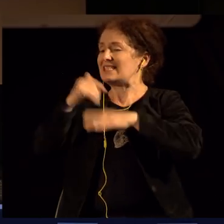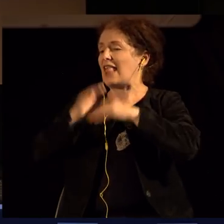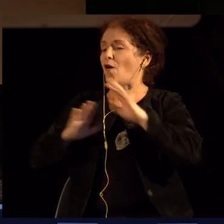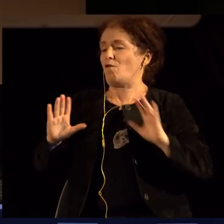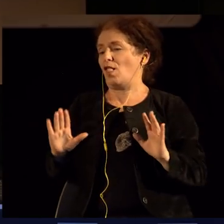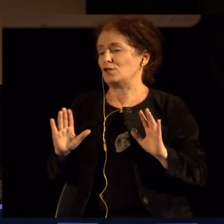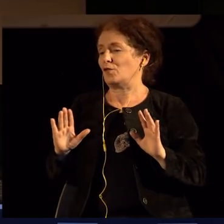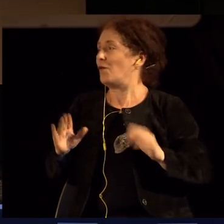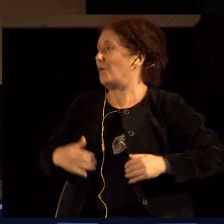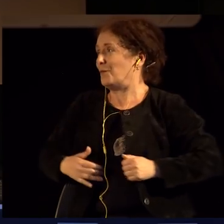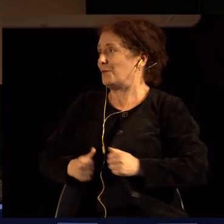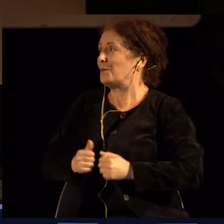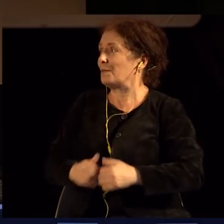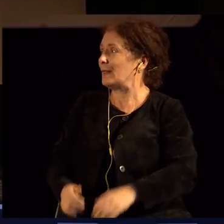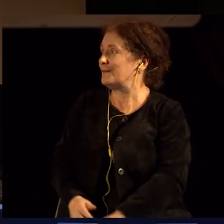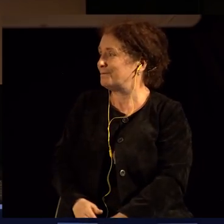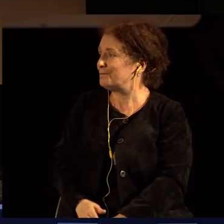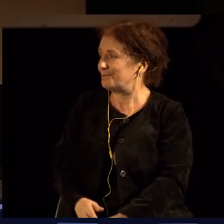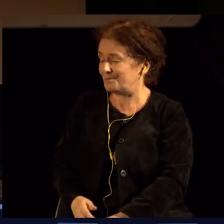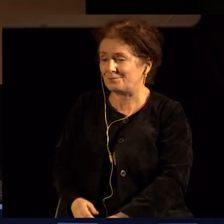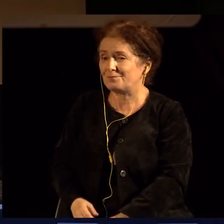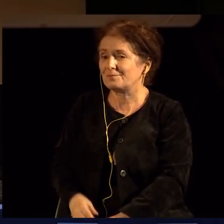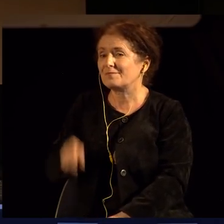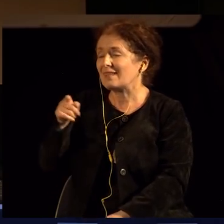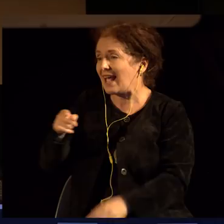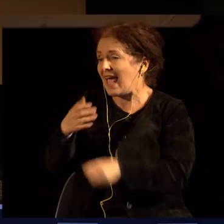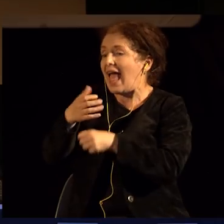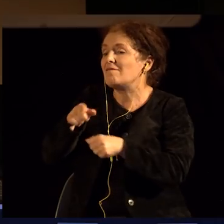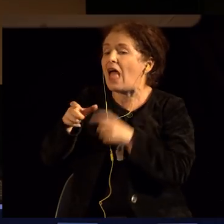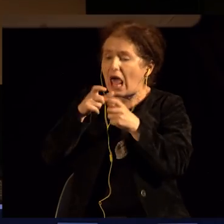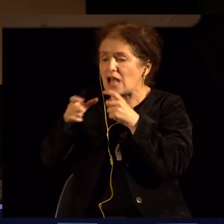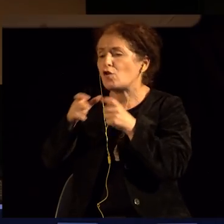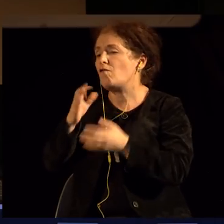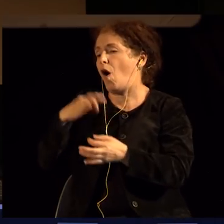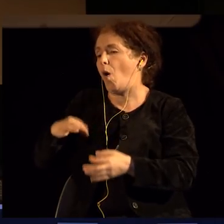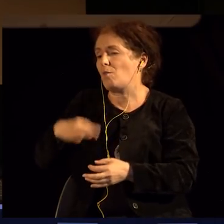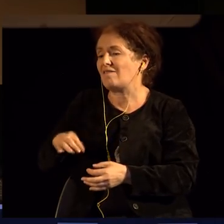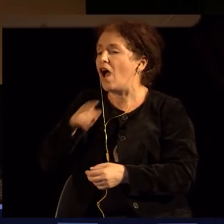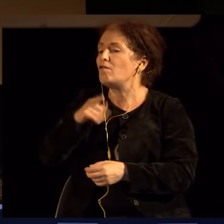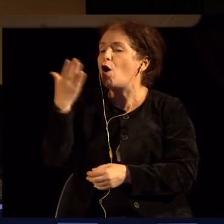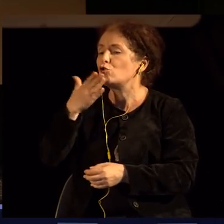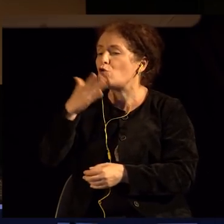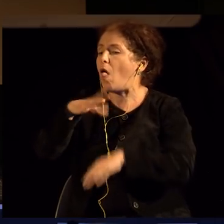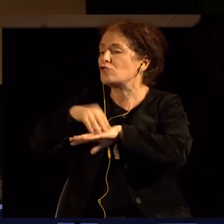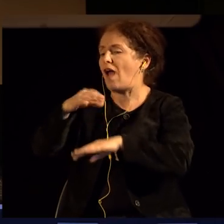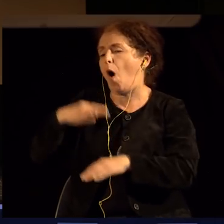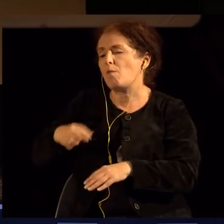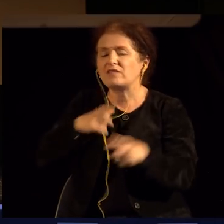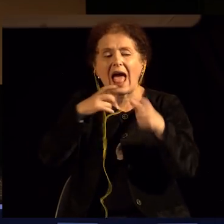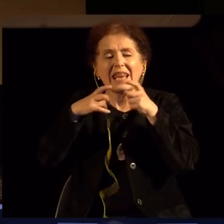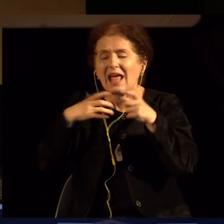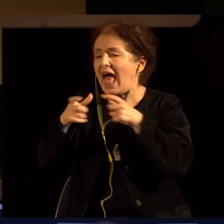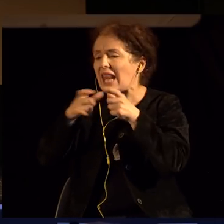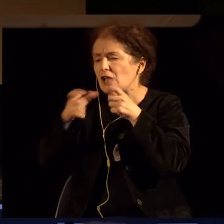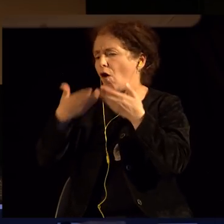So, how do we do it? How do we start those conversations? Scientifically, thank you, at the basis is